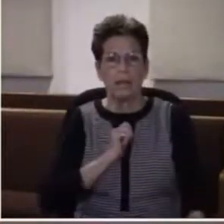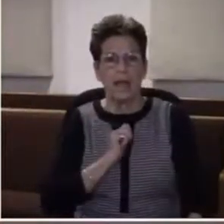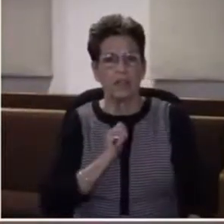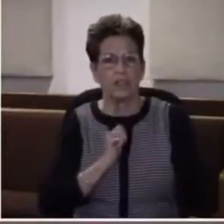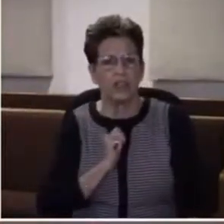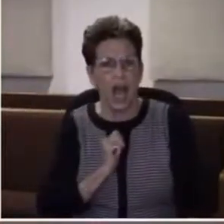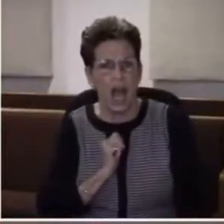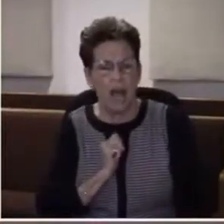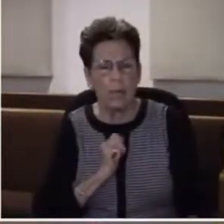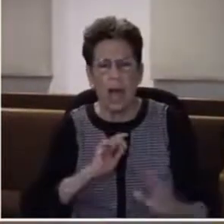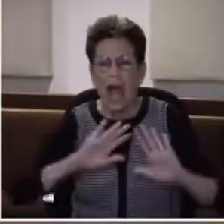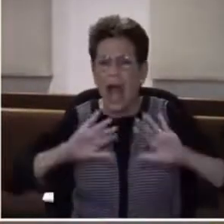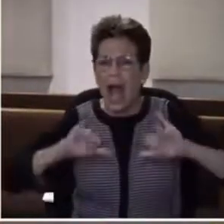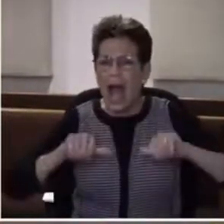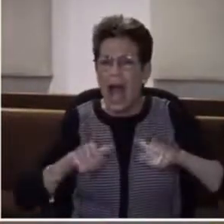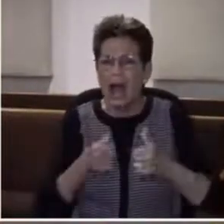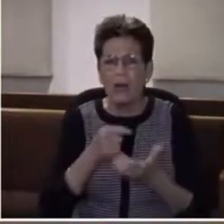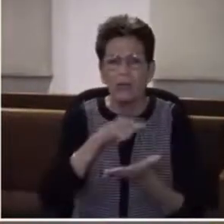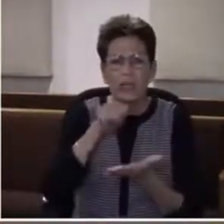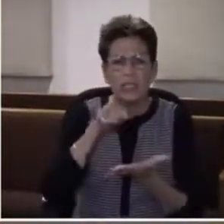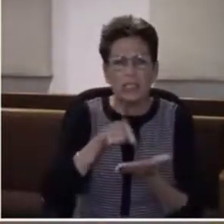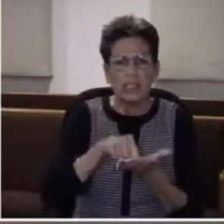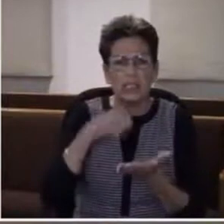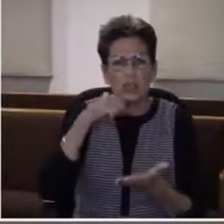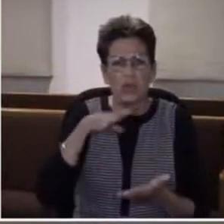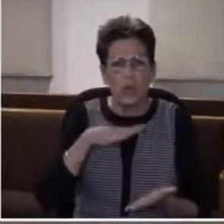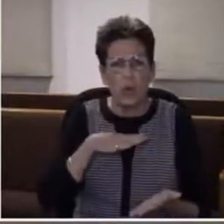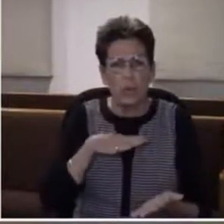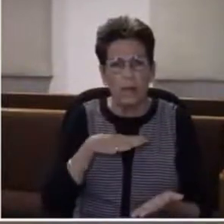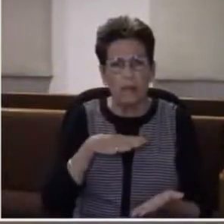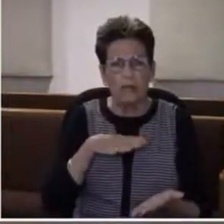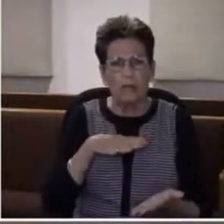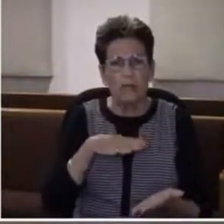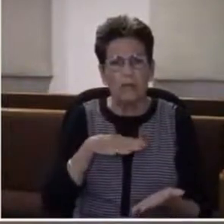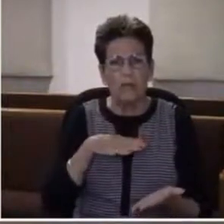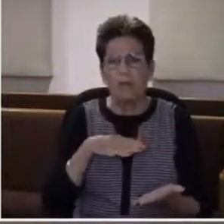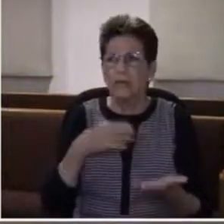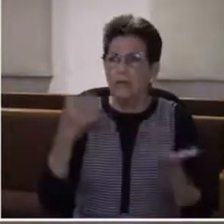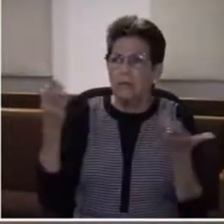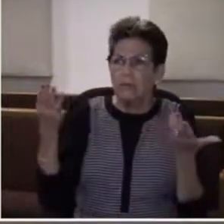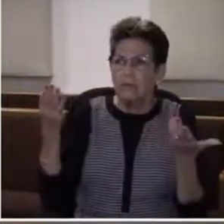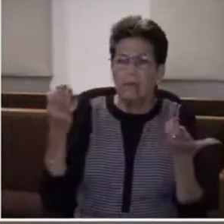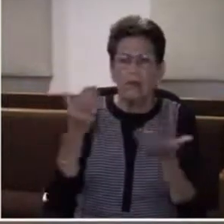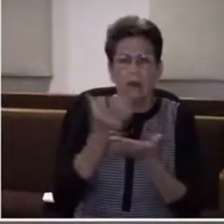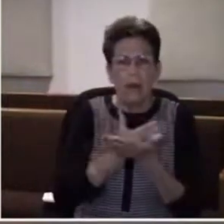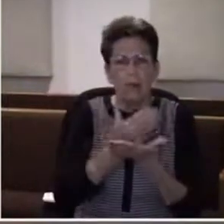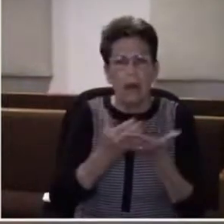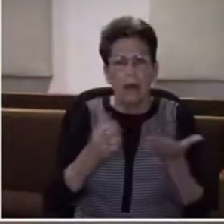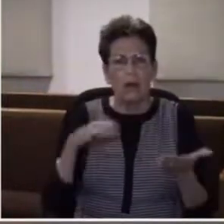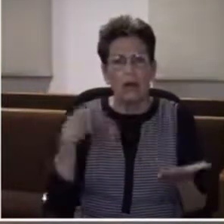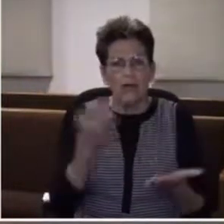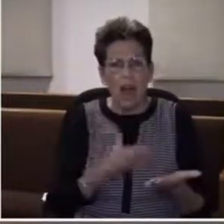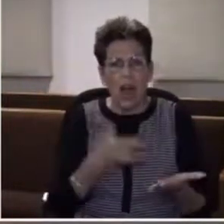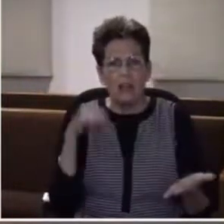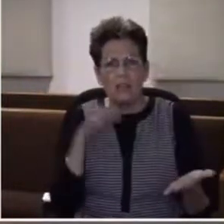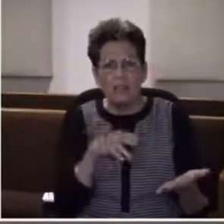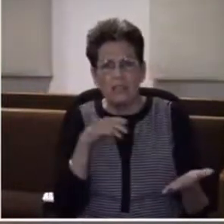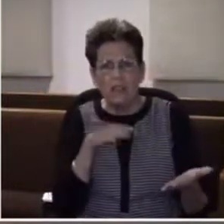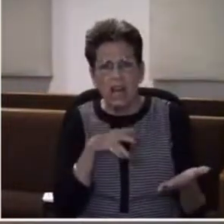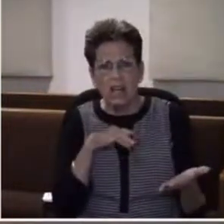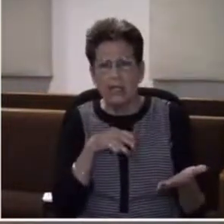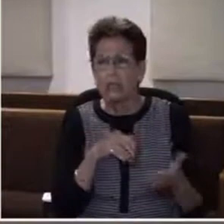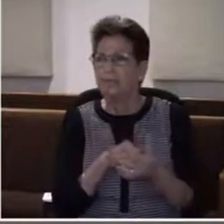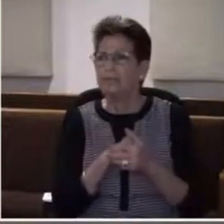it into our series? 1 Kings chapter 17, please, verse number